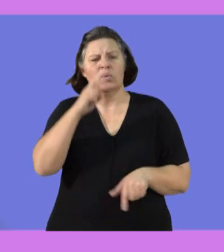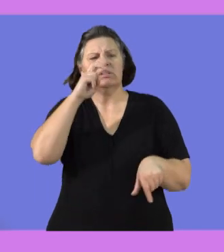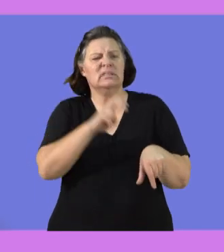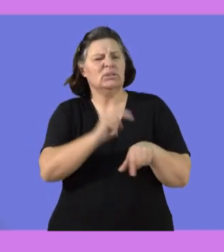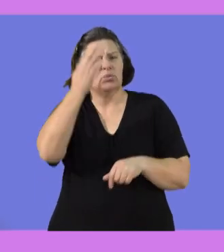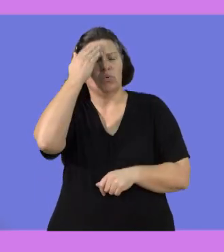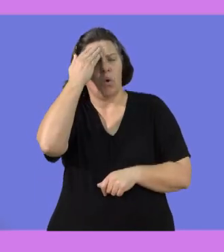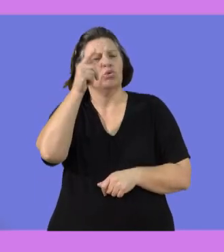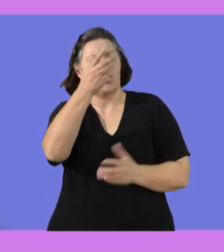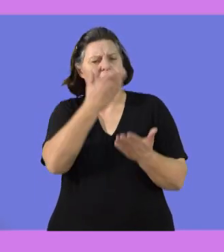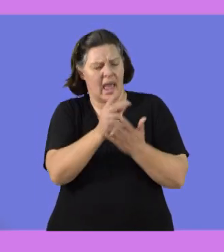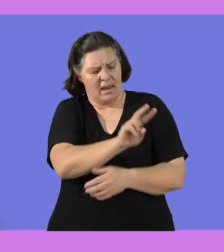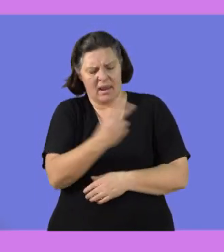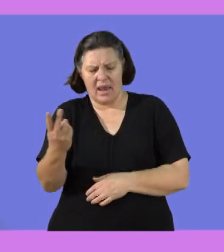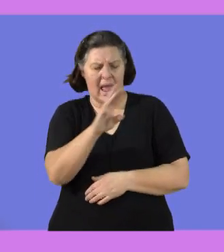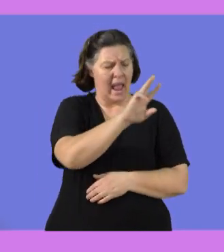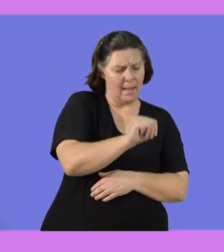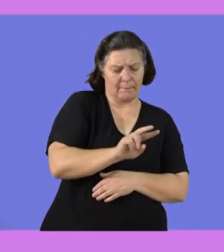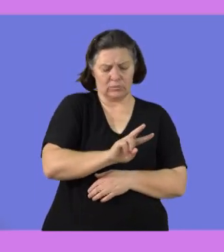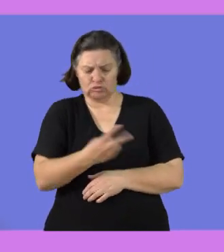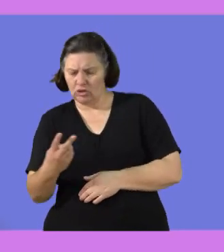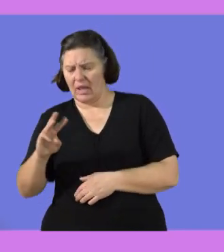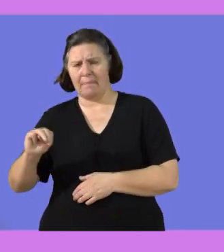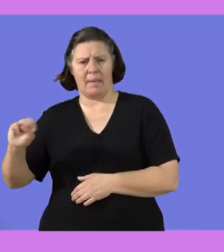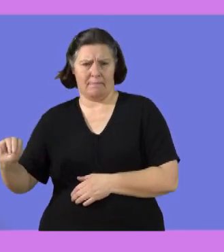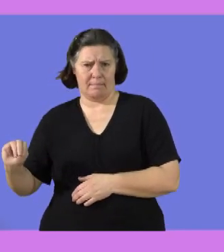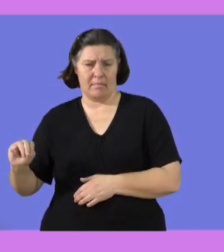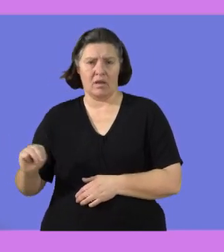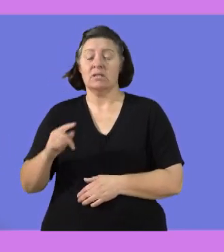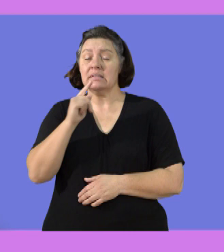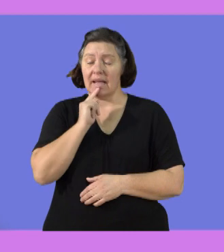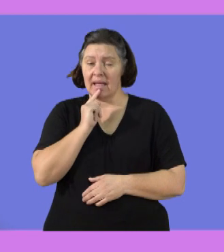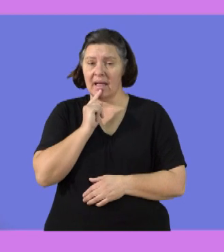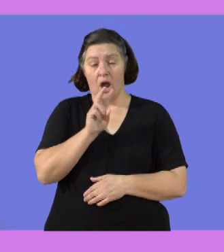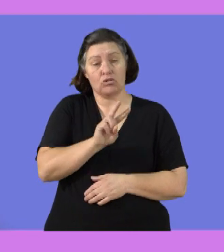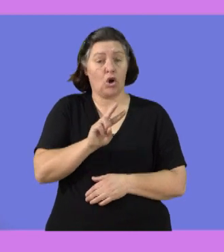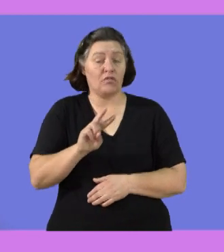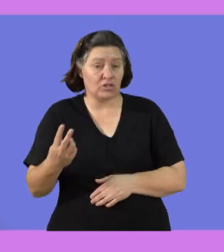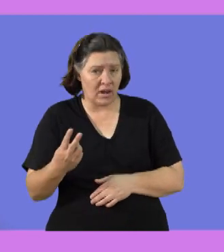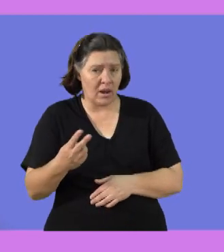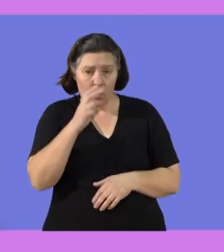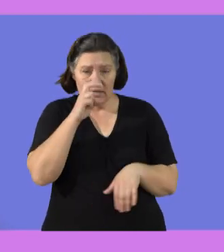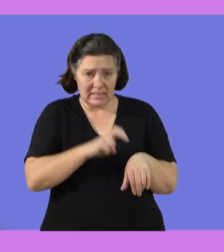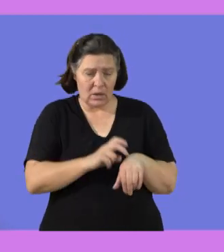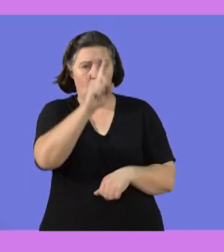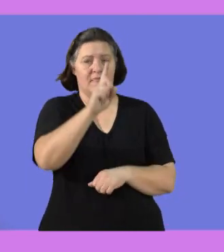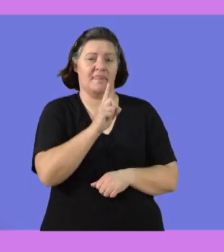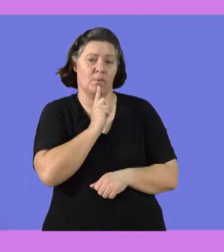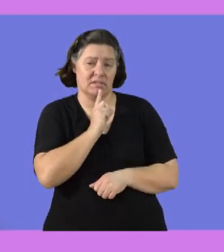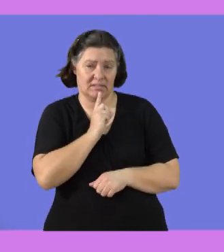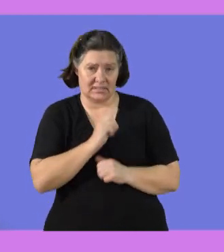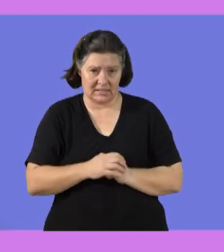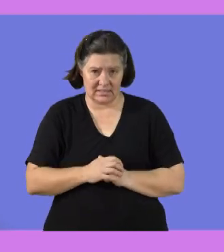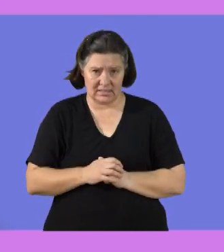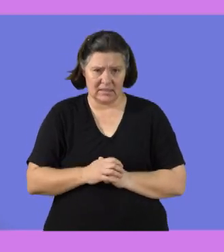that you need to know for you to convert from meters to millimeters? We say the conversion factor that we need is